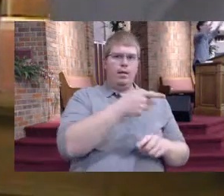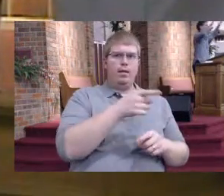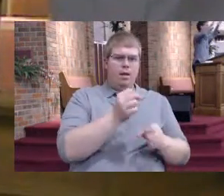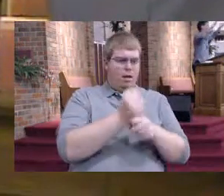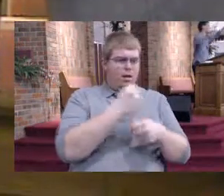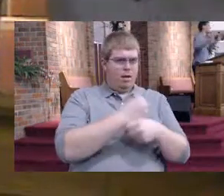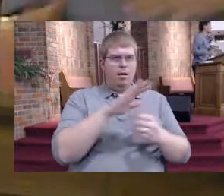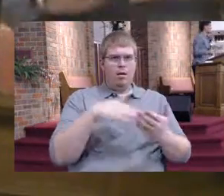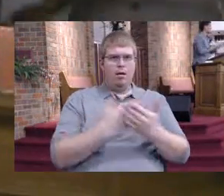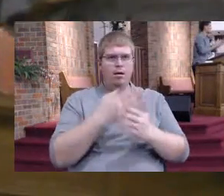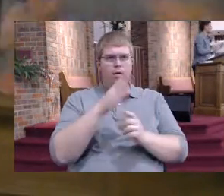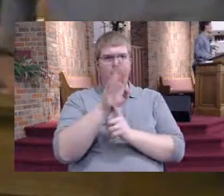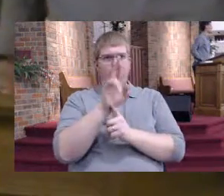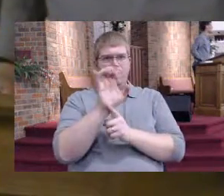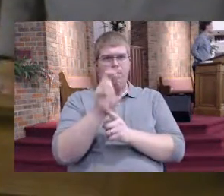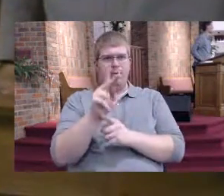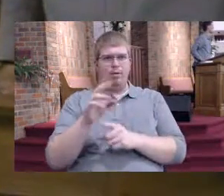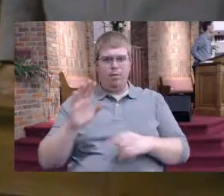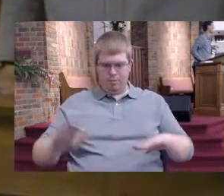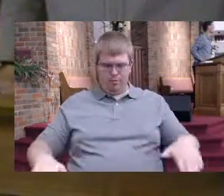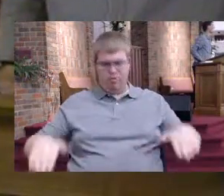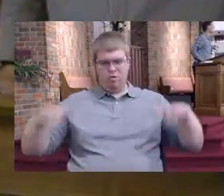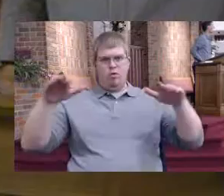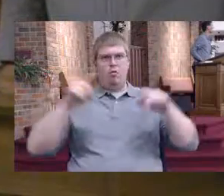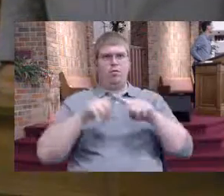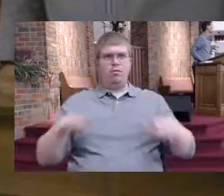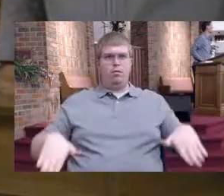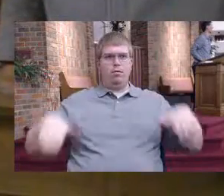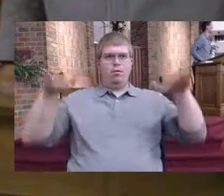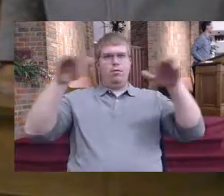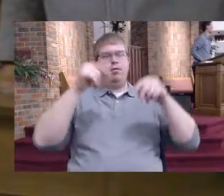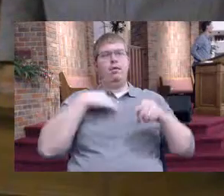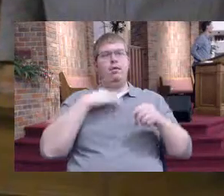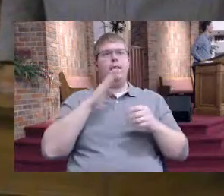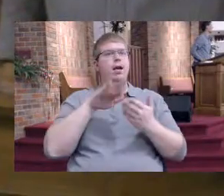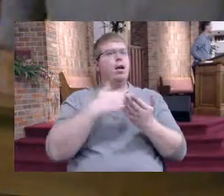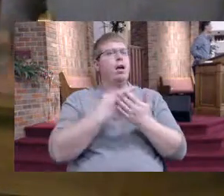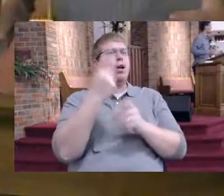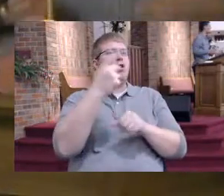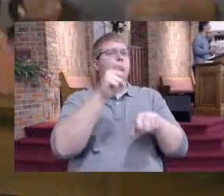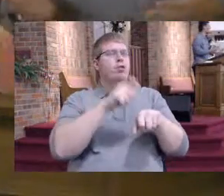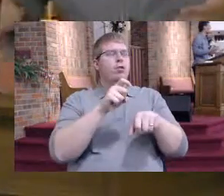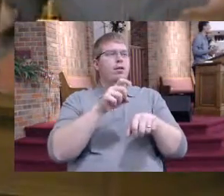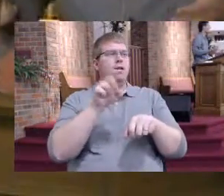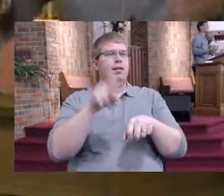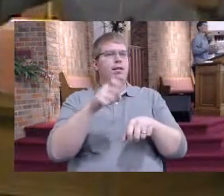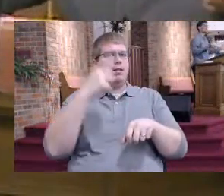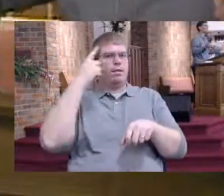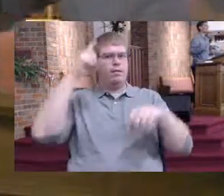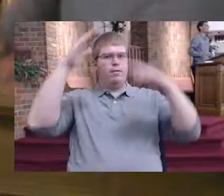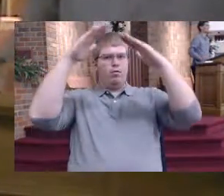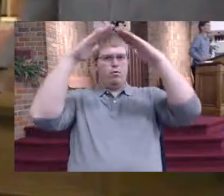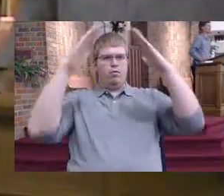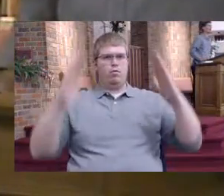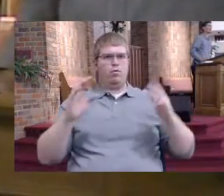all they needed was the roof that we told them we were going to help them purchase. And so in 1 week, and it's